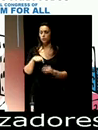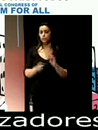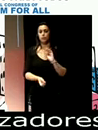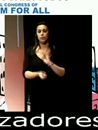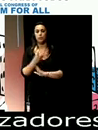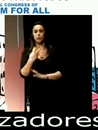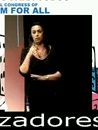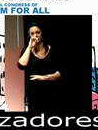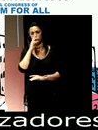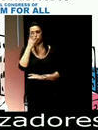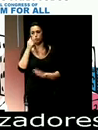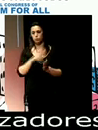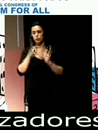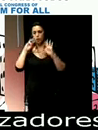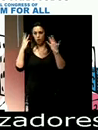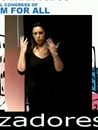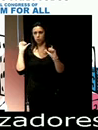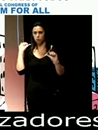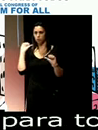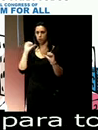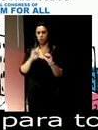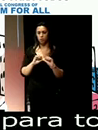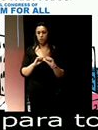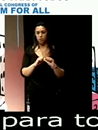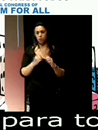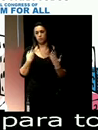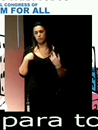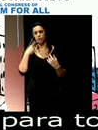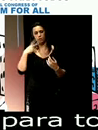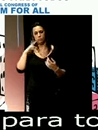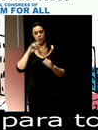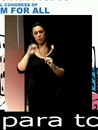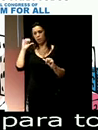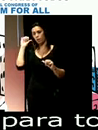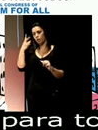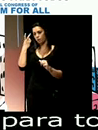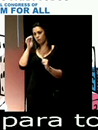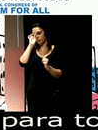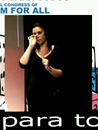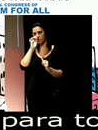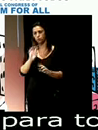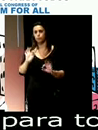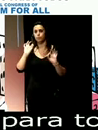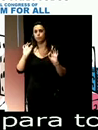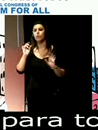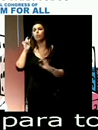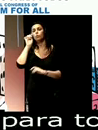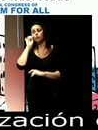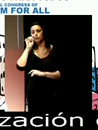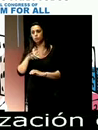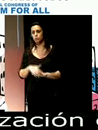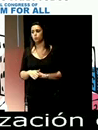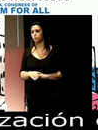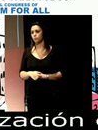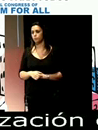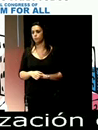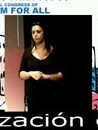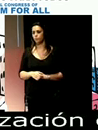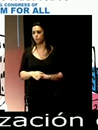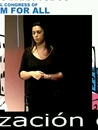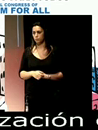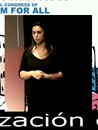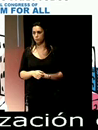of experience in accessible tourism. Our product is born with the patronage, but not the money, from the